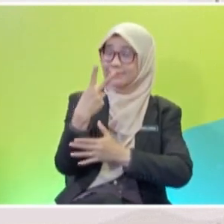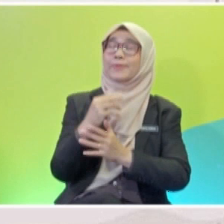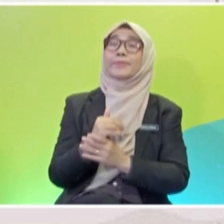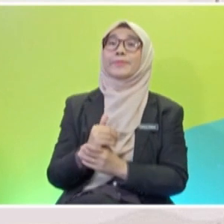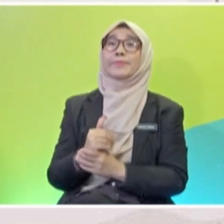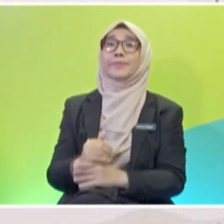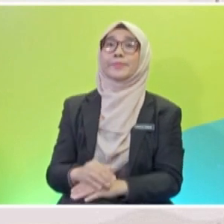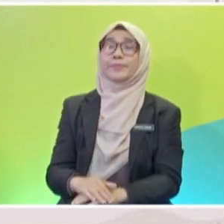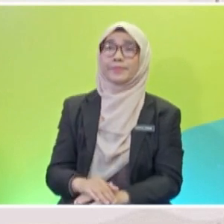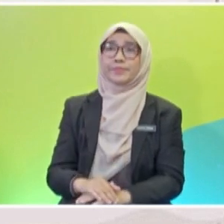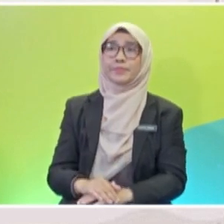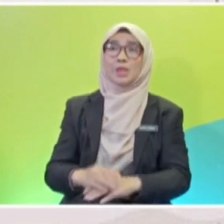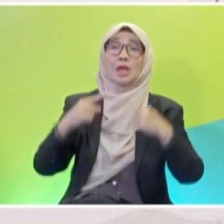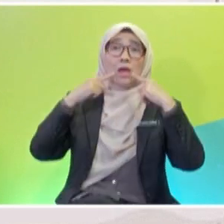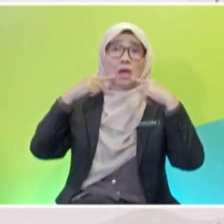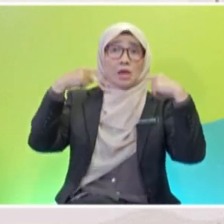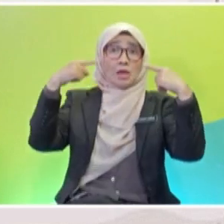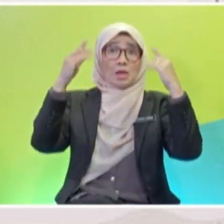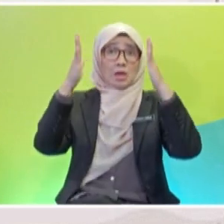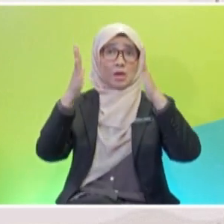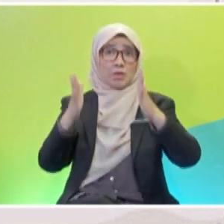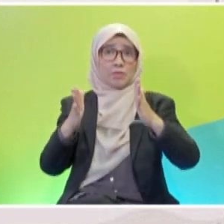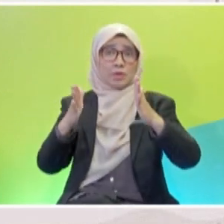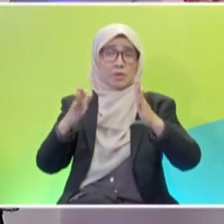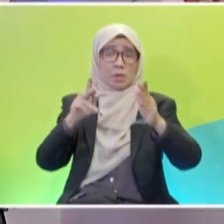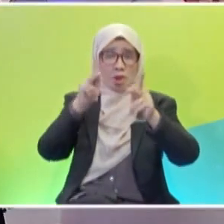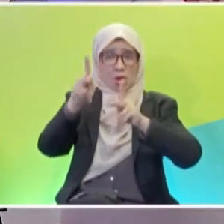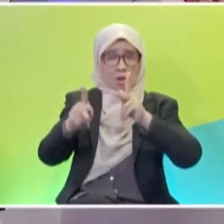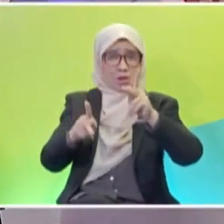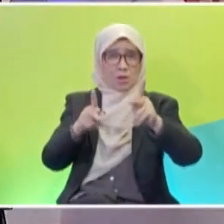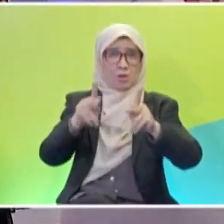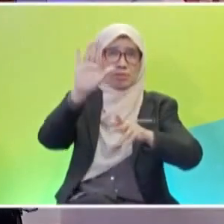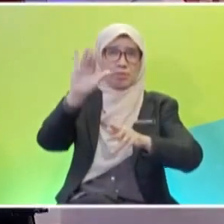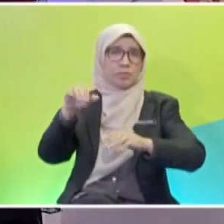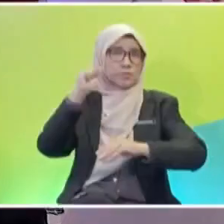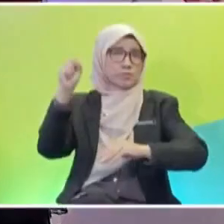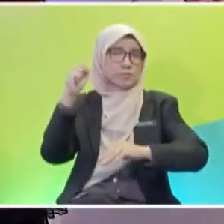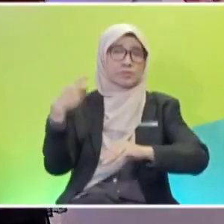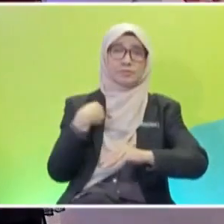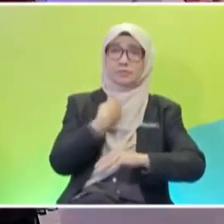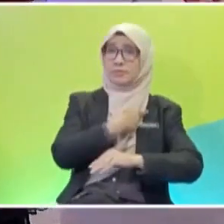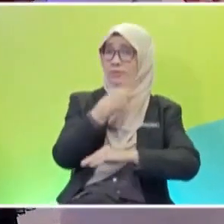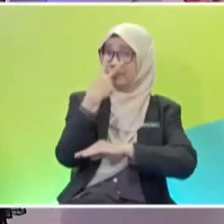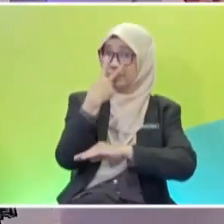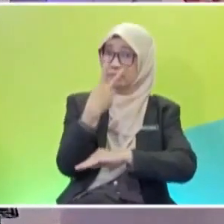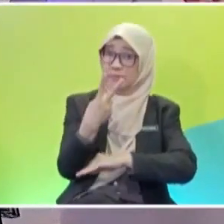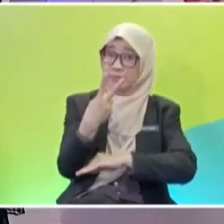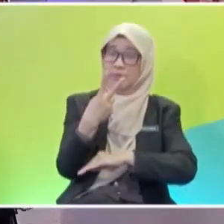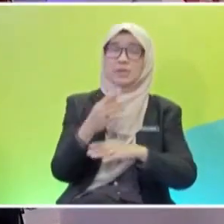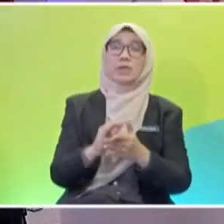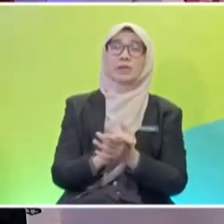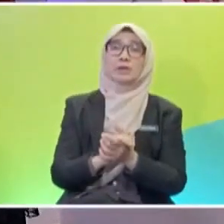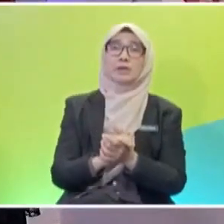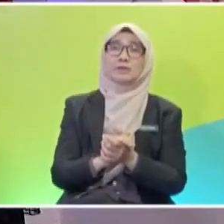course, celebrities are people that's always in front of our faces. Even whether we like it or not. Okay, so